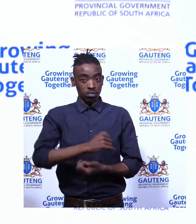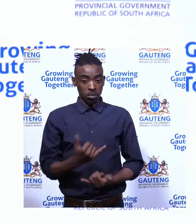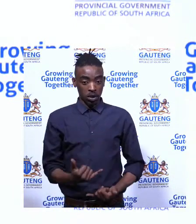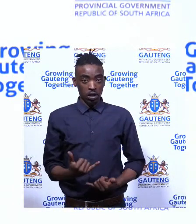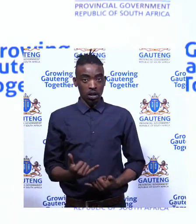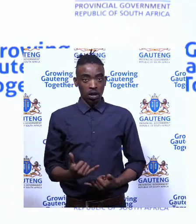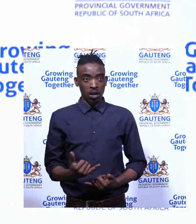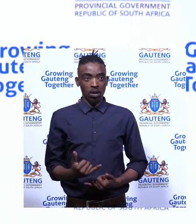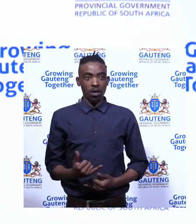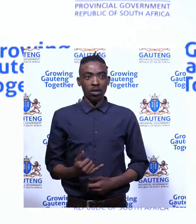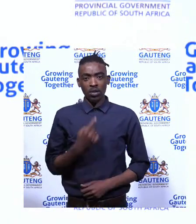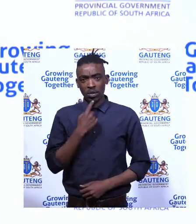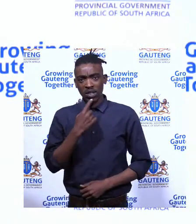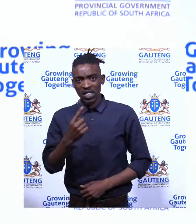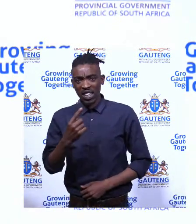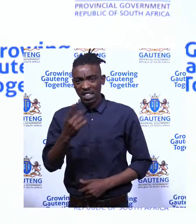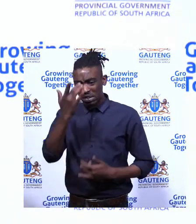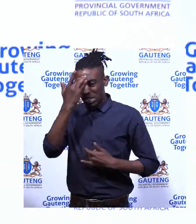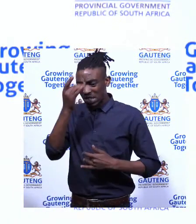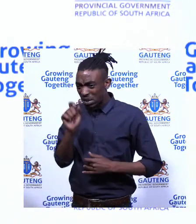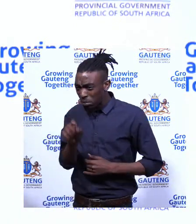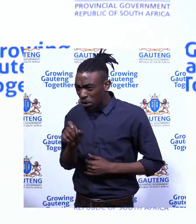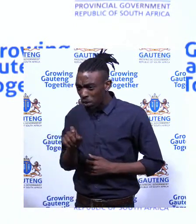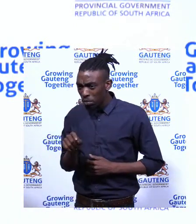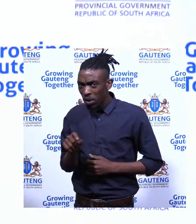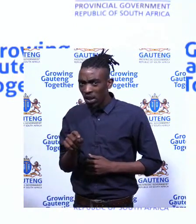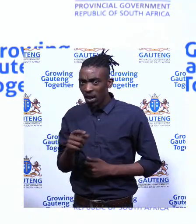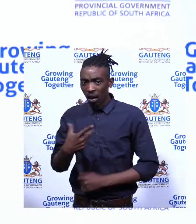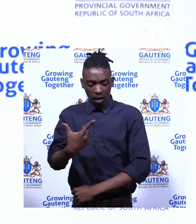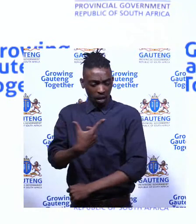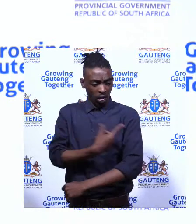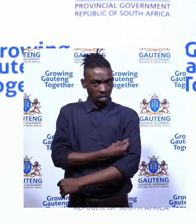this disease, we do not have a vaccine.